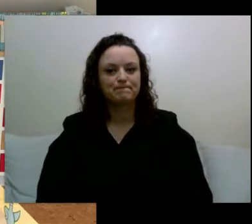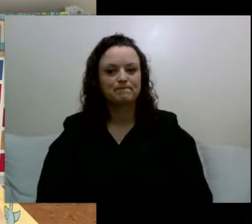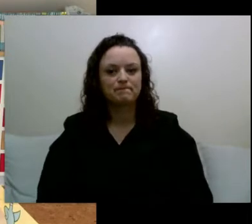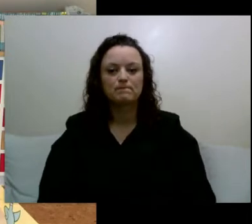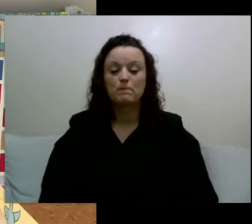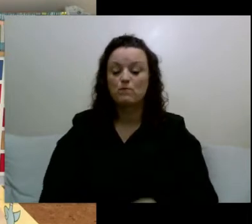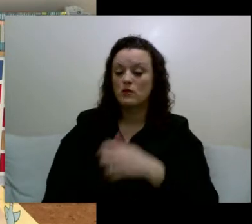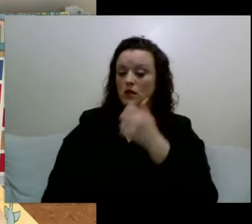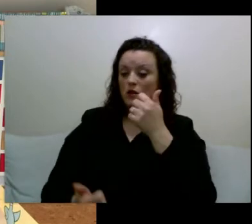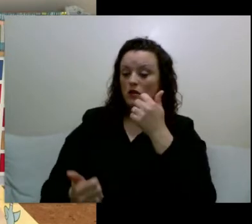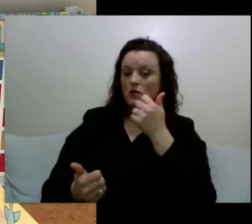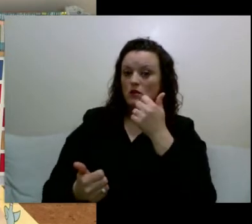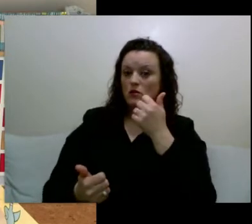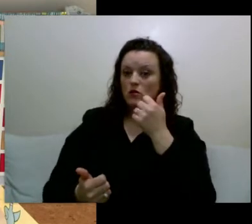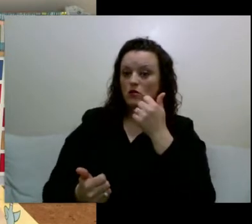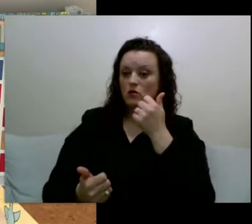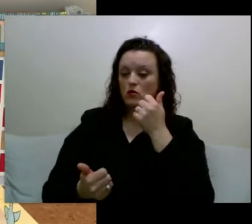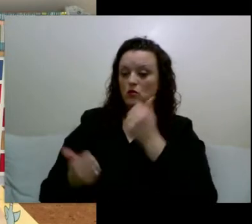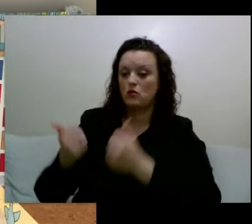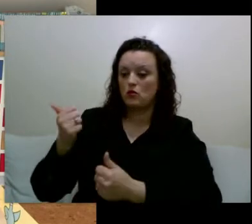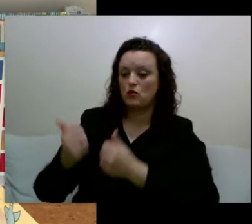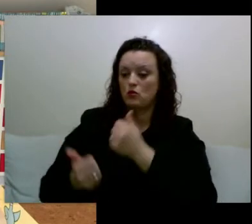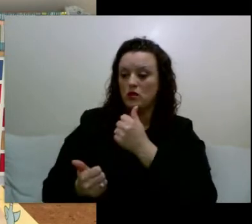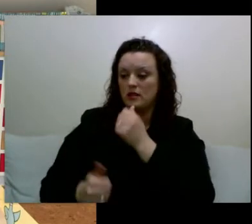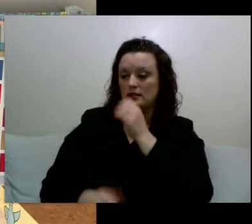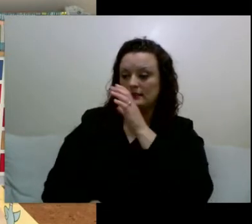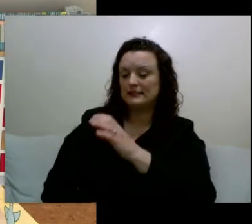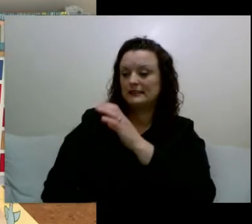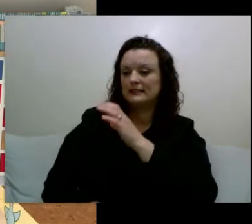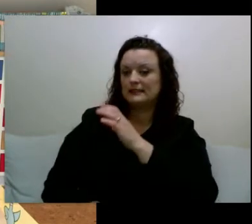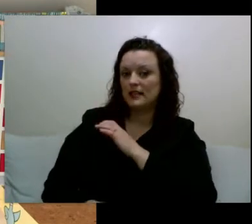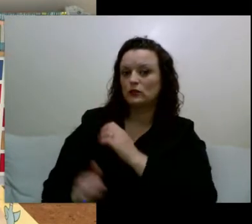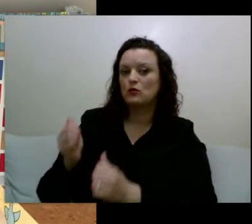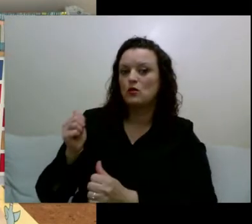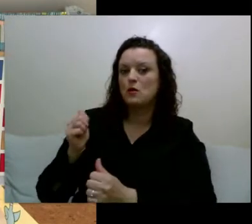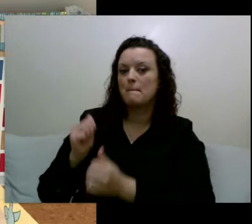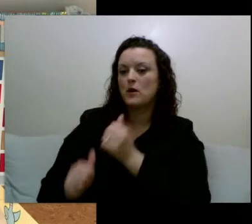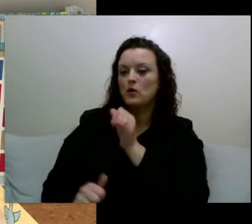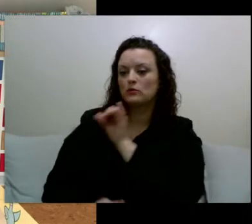Which of your characters is the most like you?